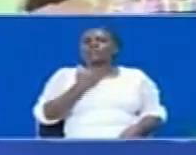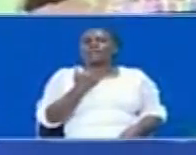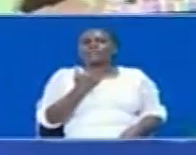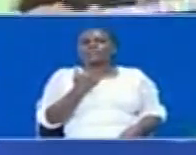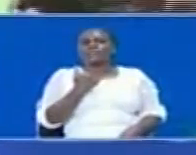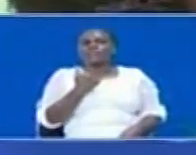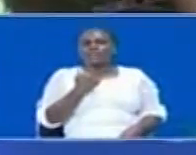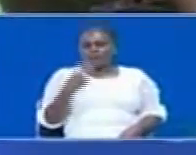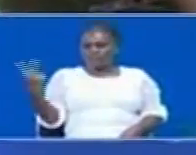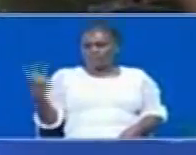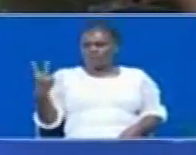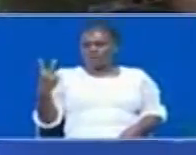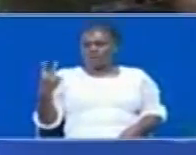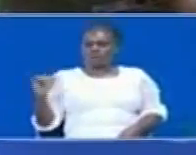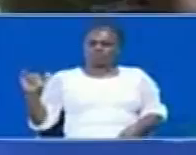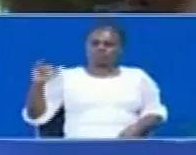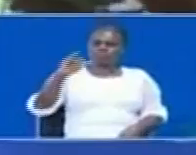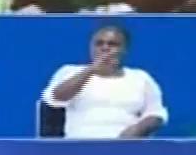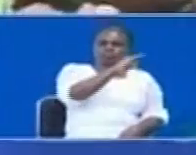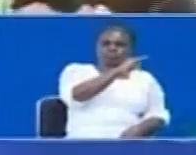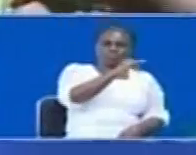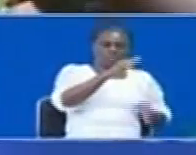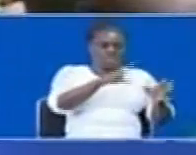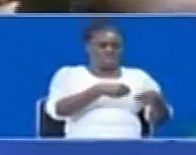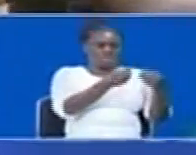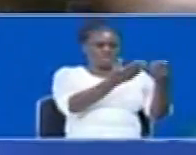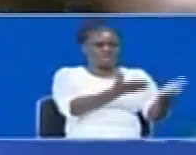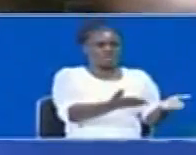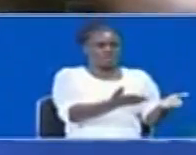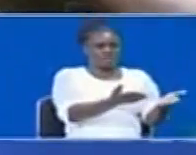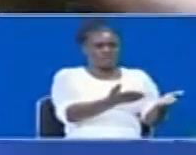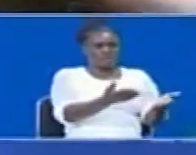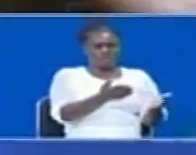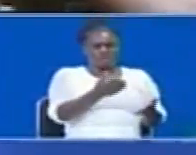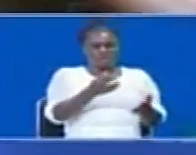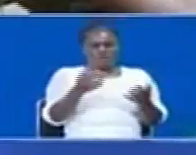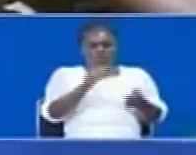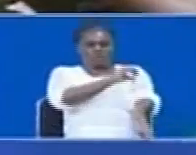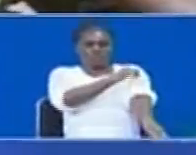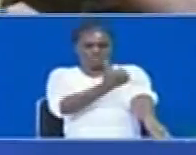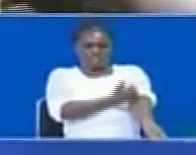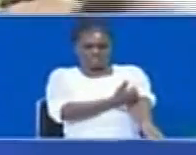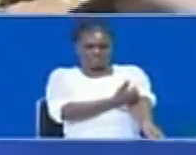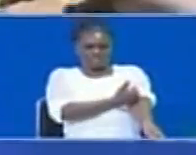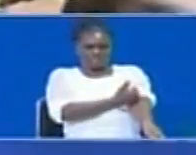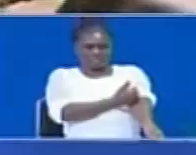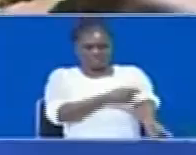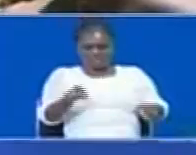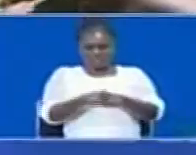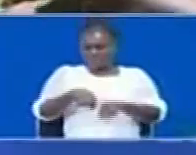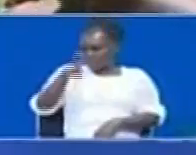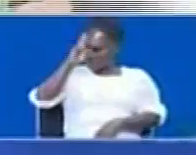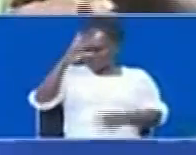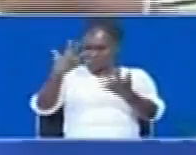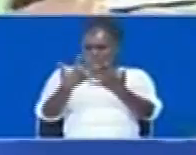for drug trafficking. The two were deported yesterday and handed over to the Seychelles authorities. The police also